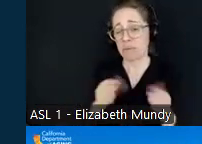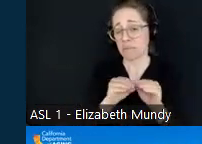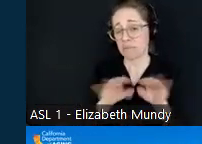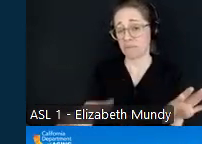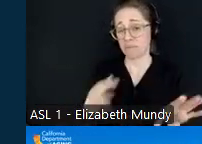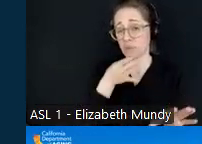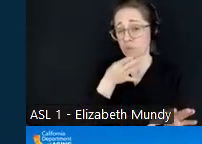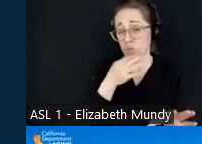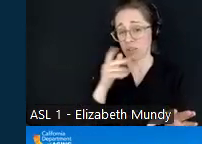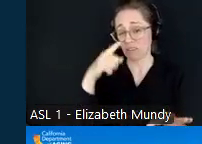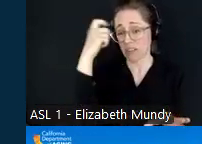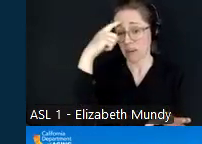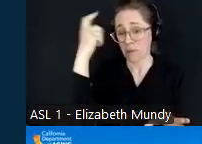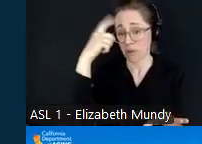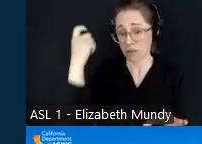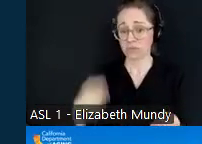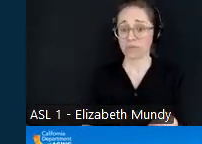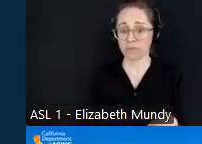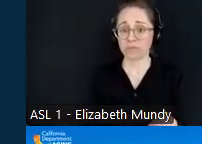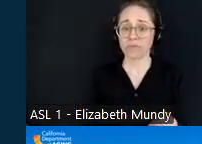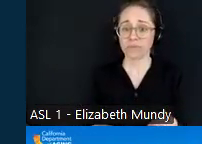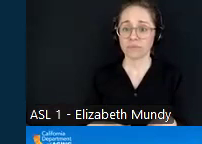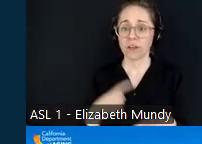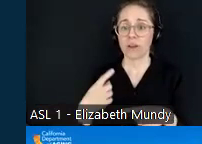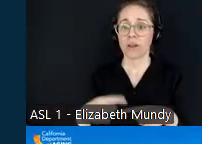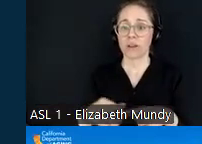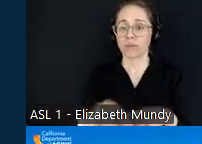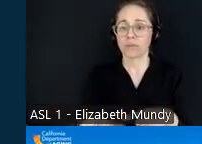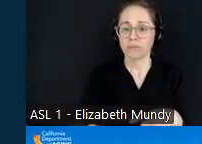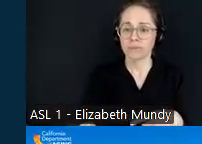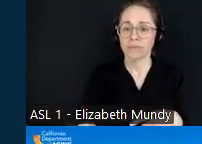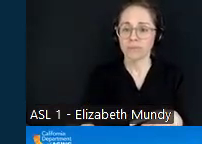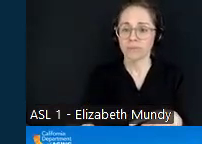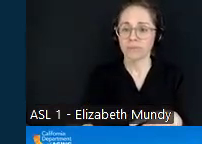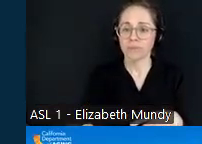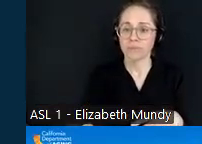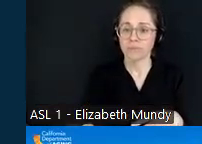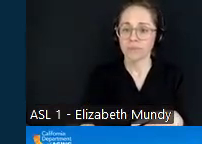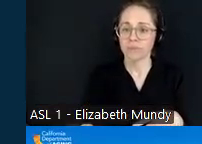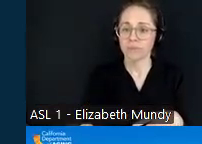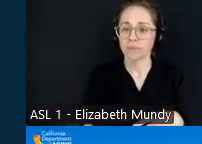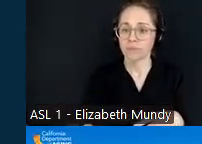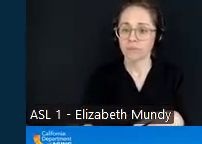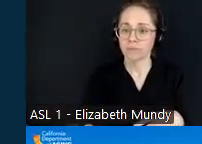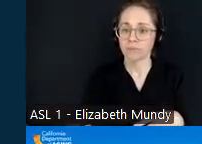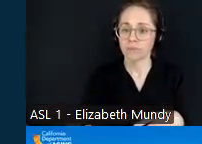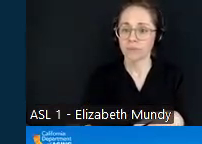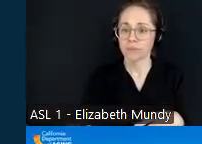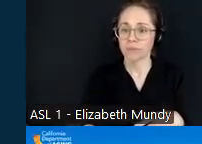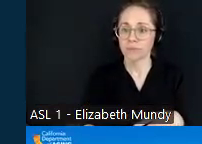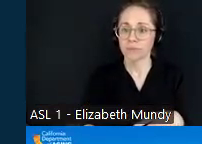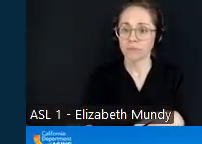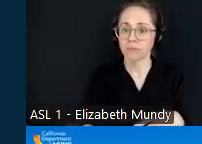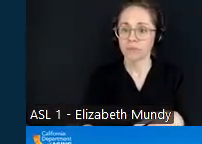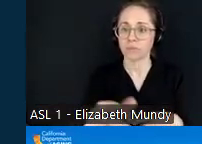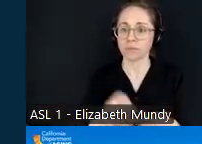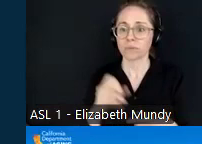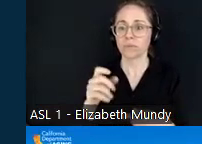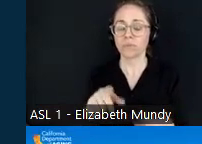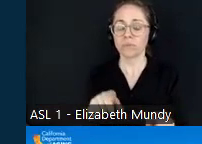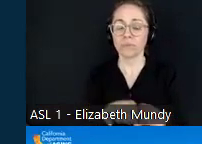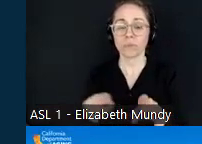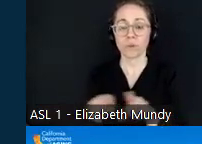what we've heard from the Little Hoover Commission. We also concluded something that we've shared with this group is the California Department